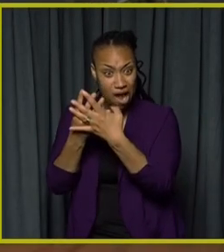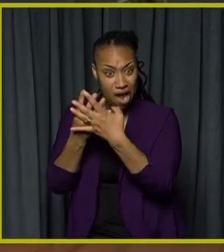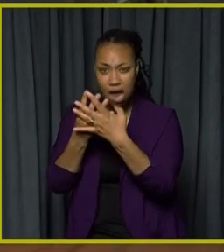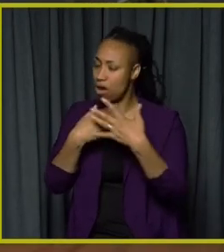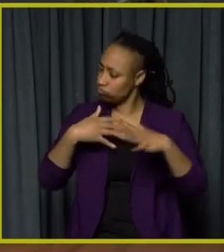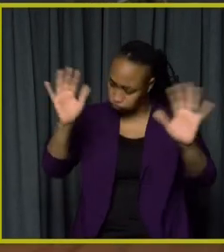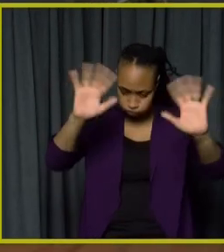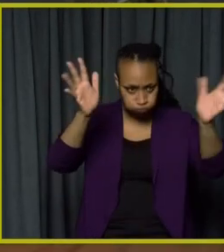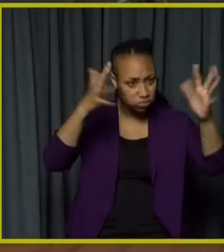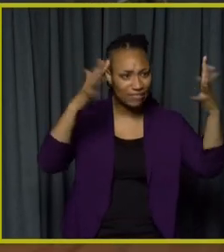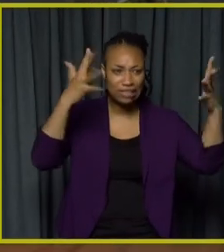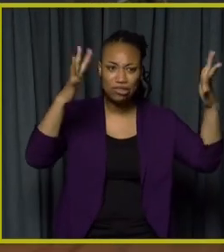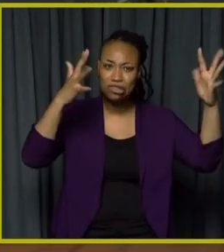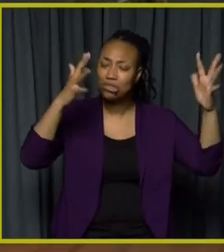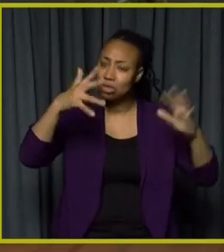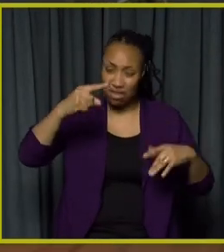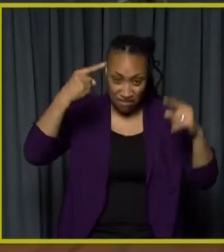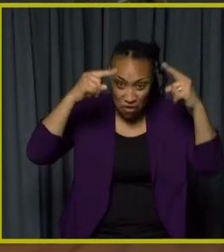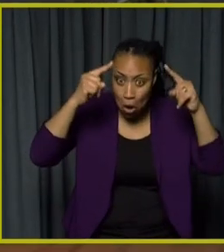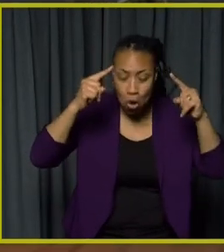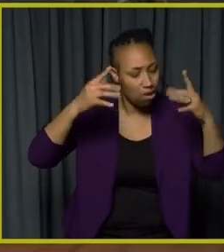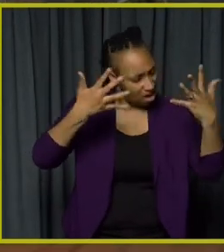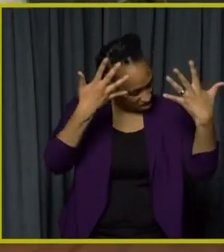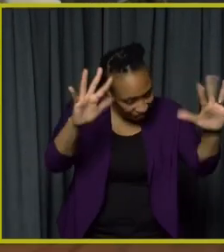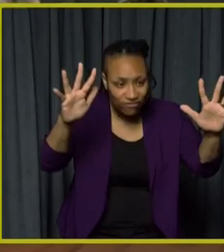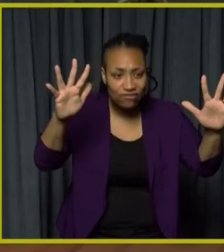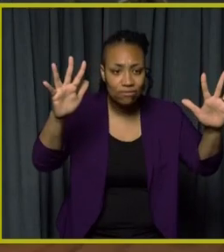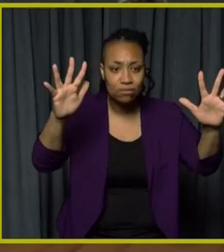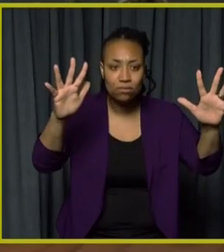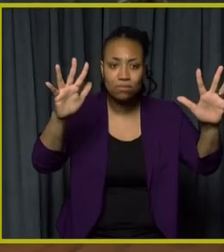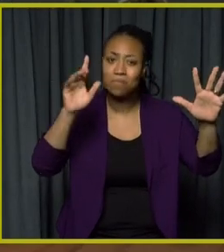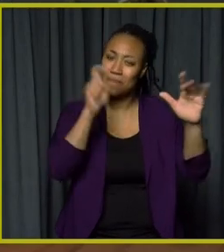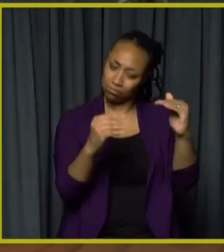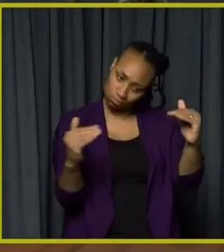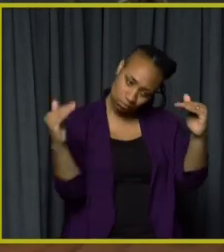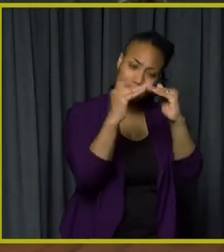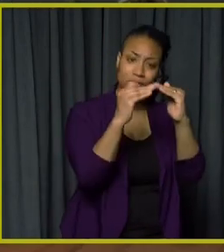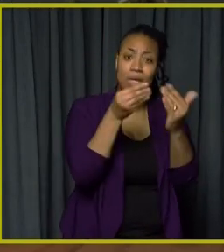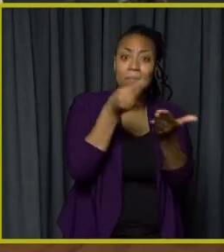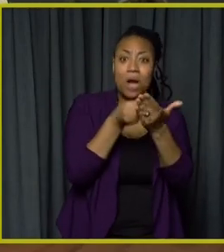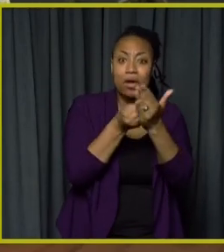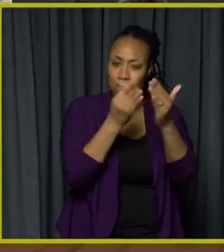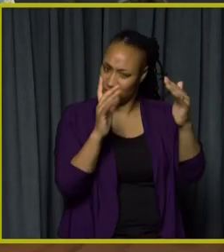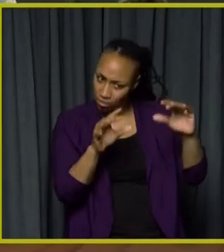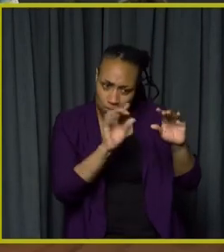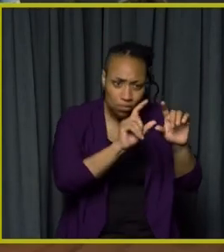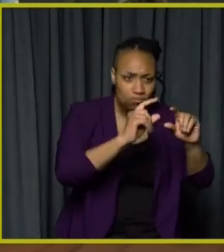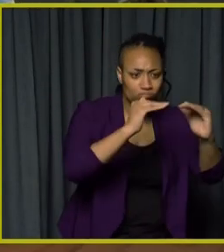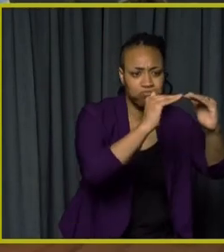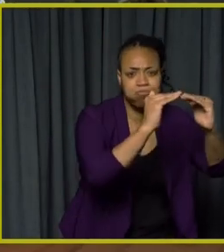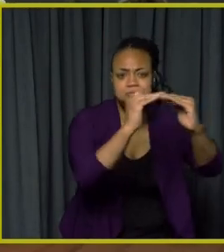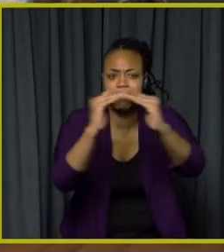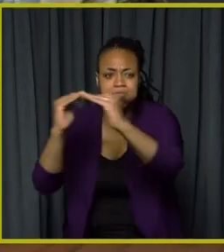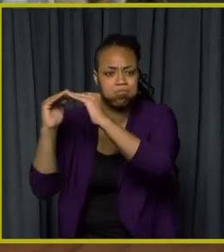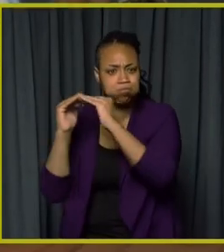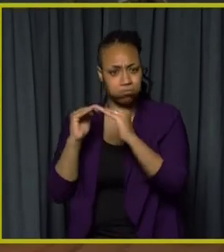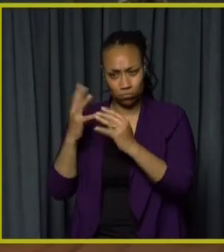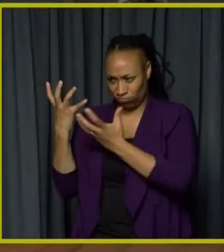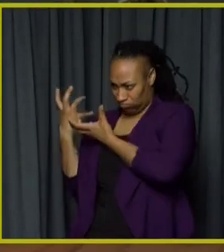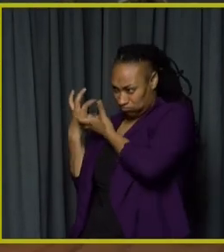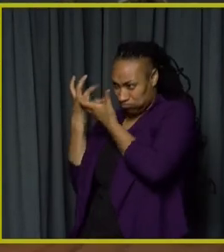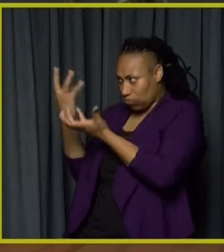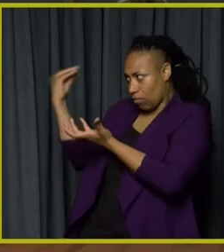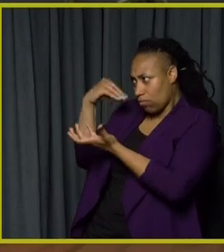deserve more money for the hard work we have done. Let's pass the torch. Yeah. Let's don't leave it where it's at. We started